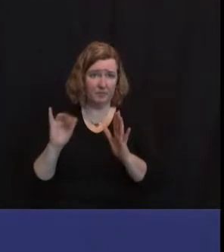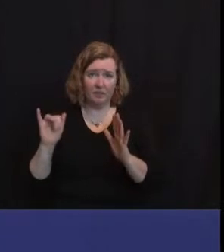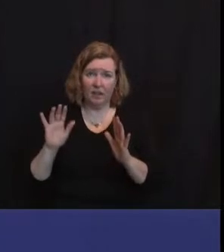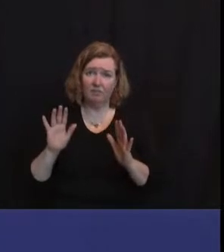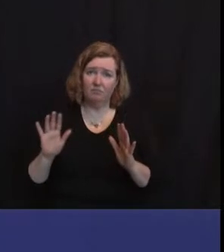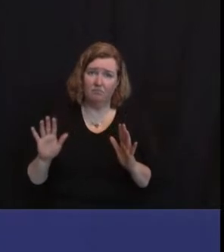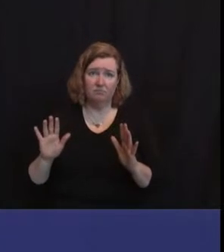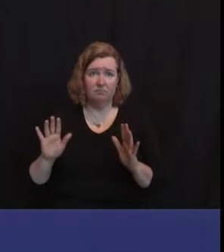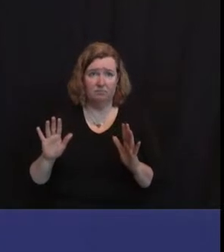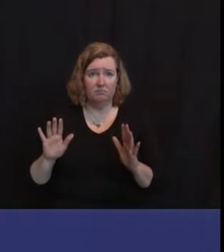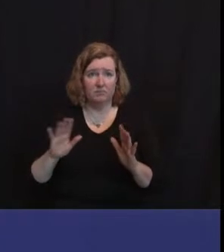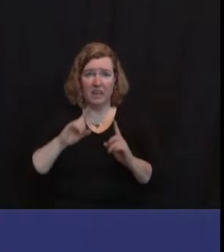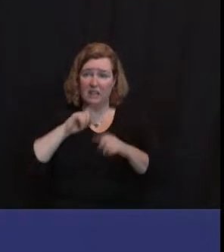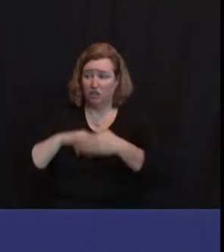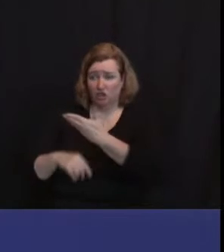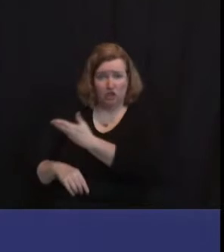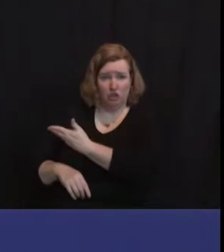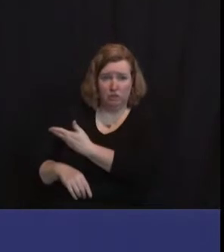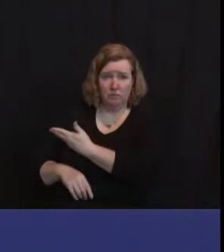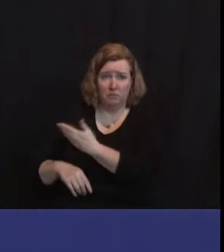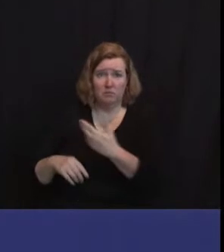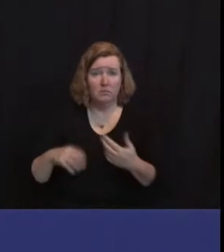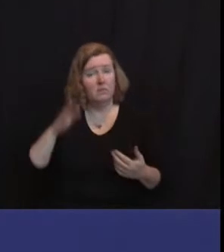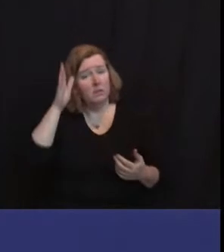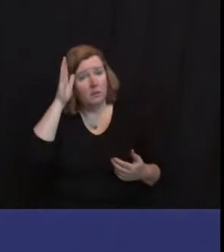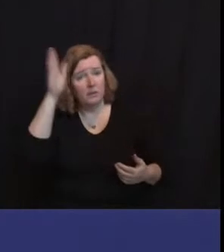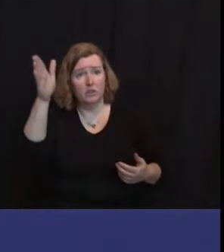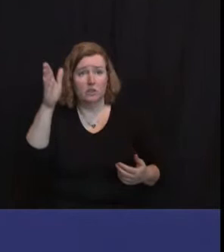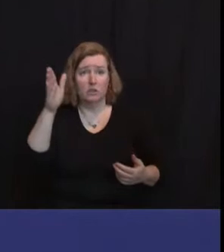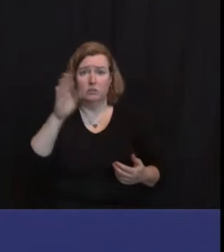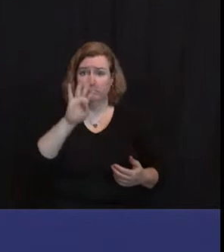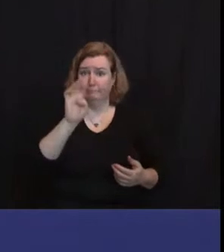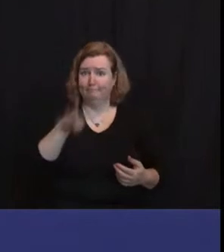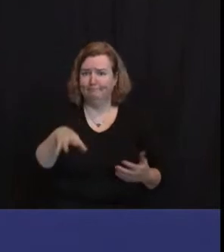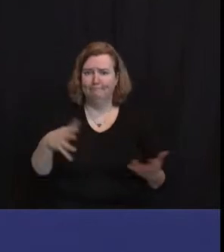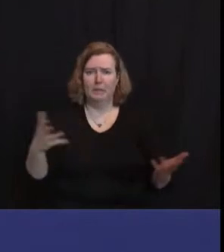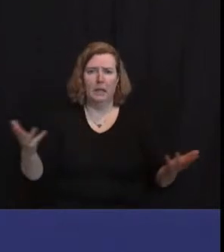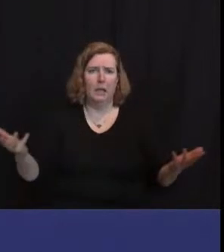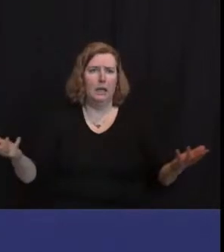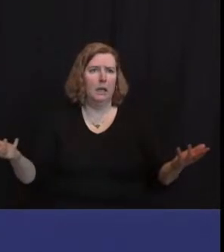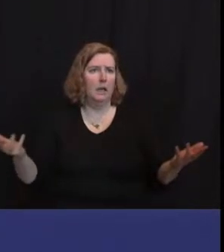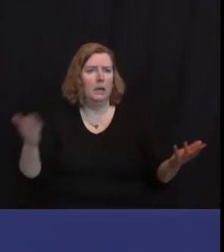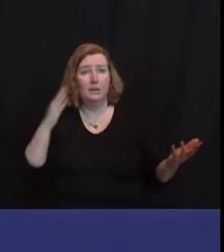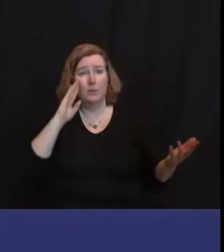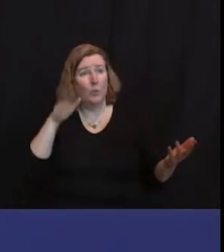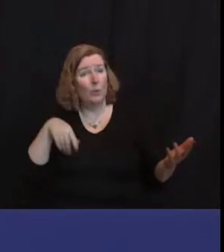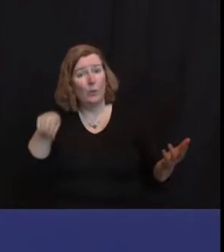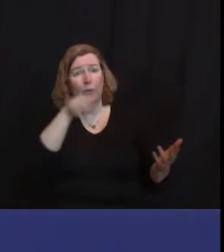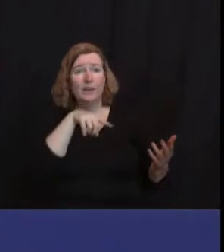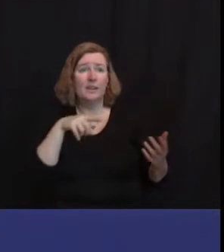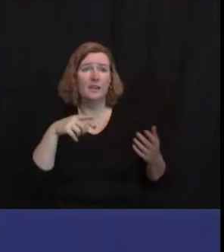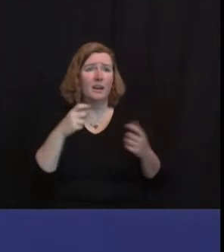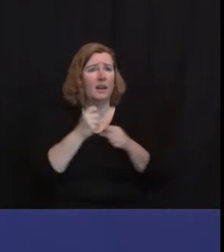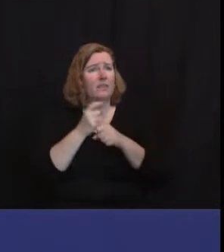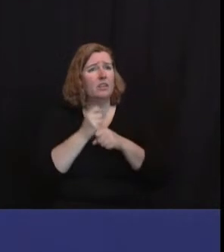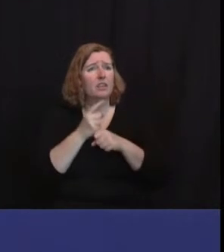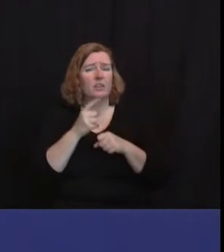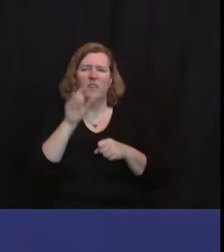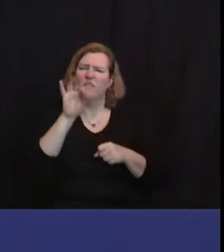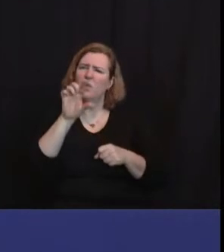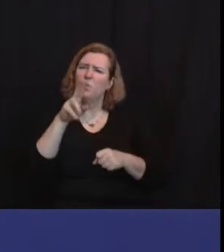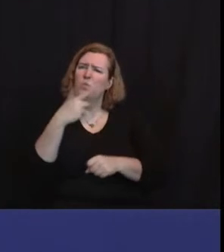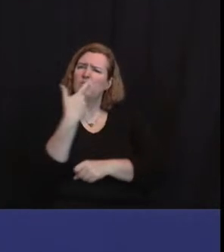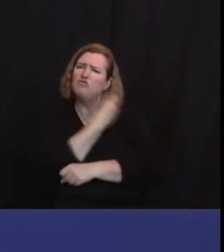just don't know whether or not we're going to be back. You know, at one end of the spectrum is your annual flu shot that I get every October versus